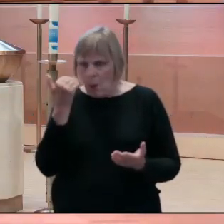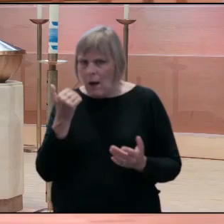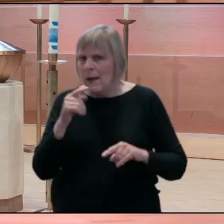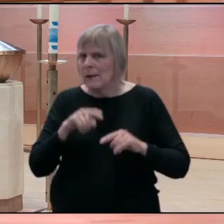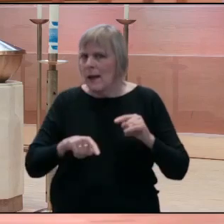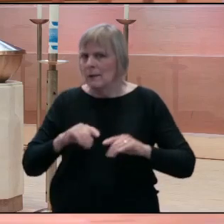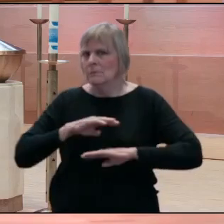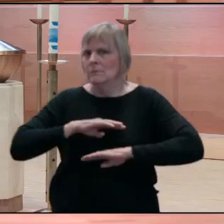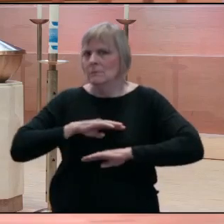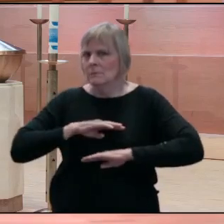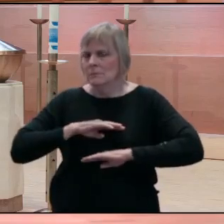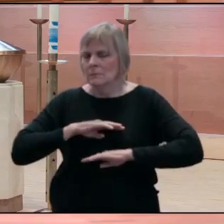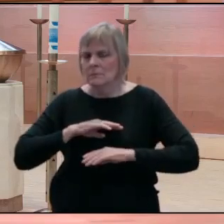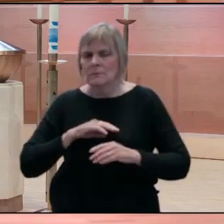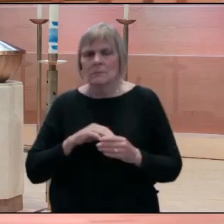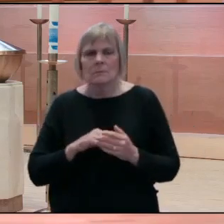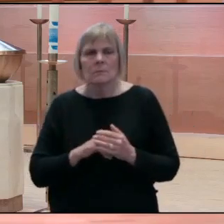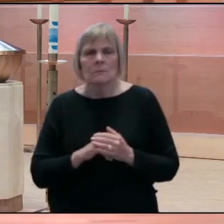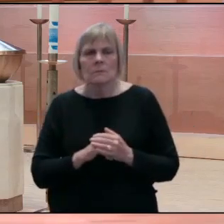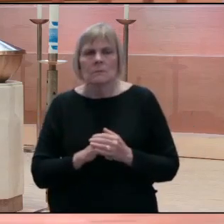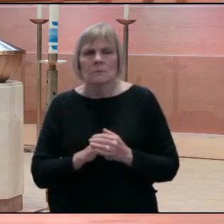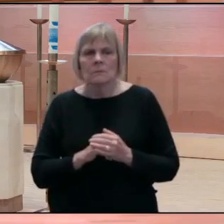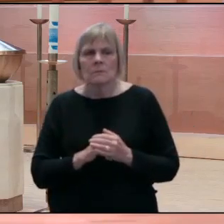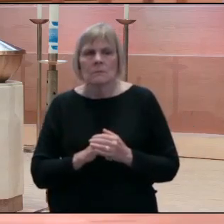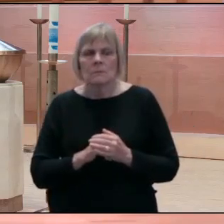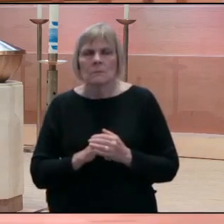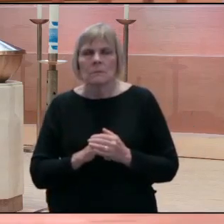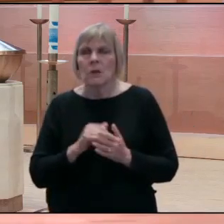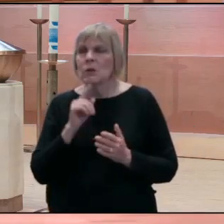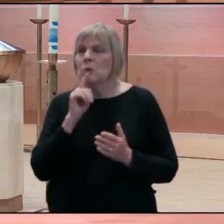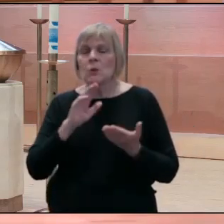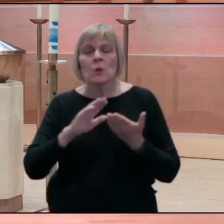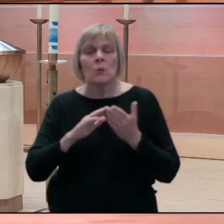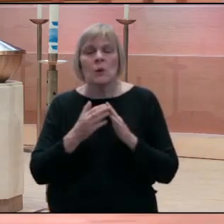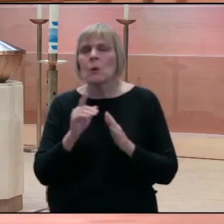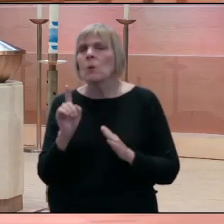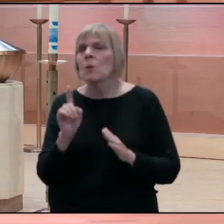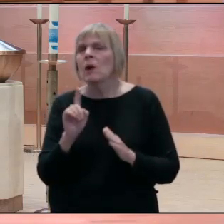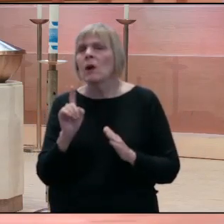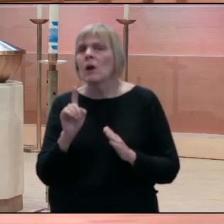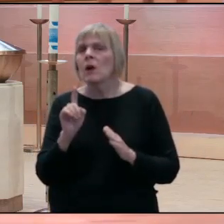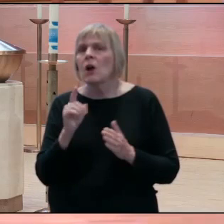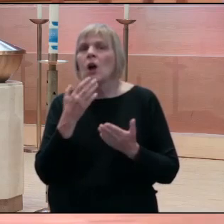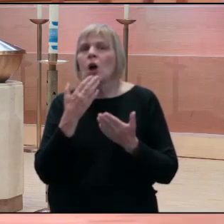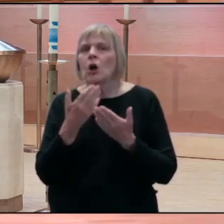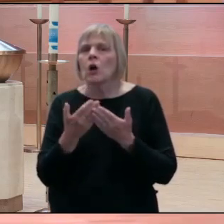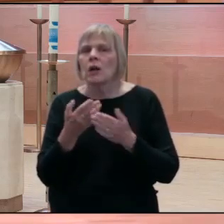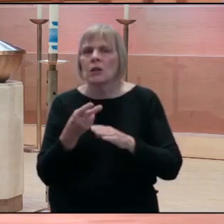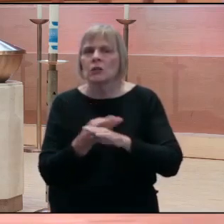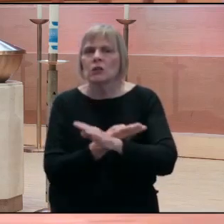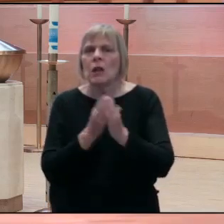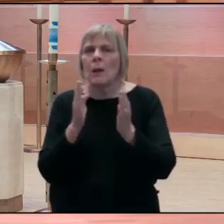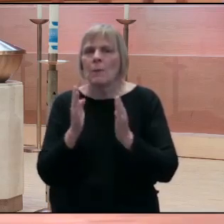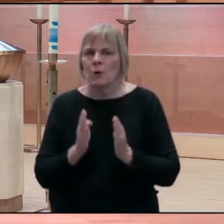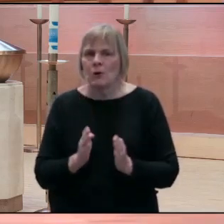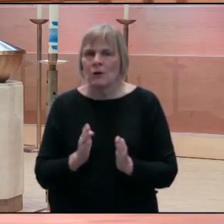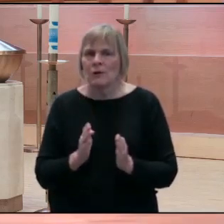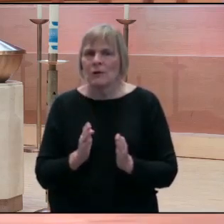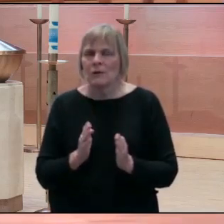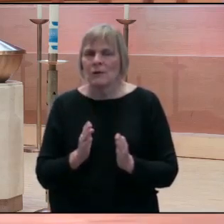satisfy. And why true community, true unity can only be found in the Good Shepherd. It can only be